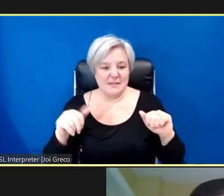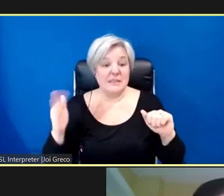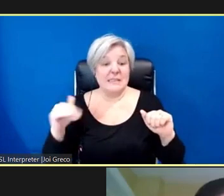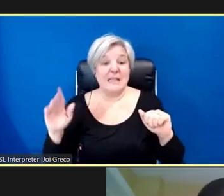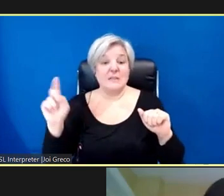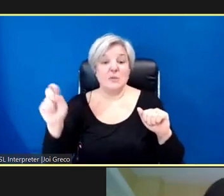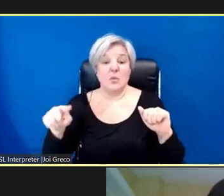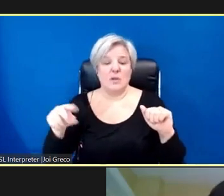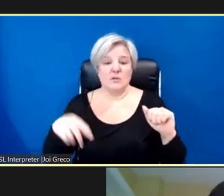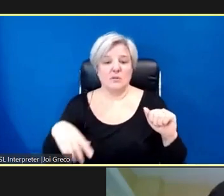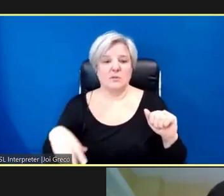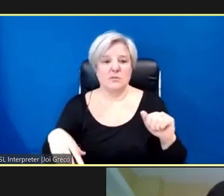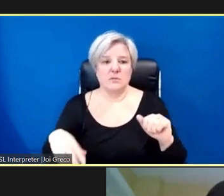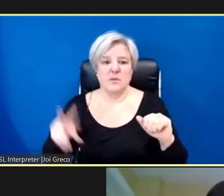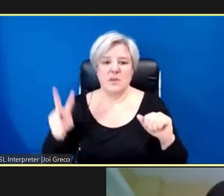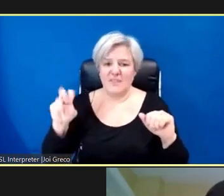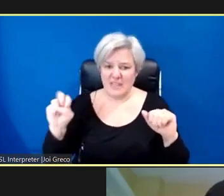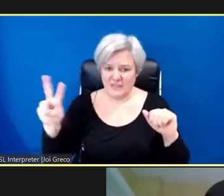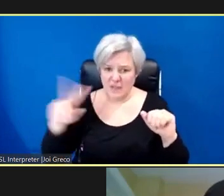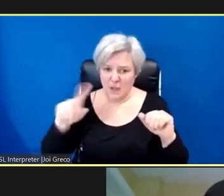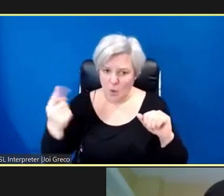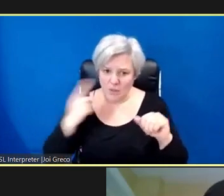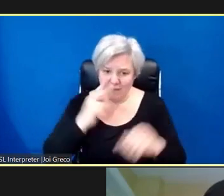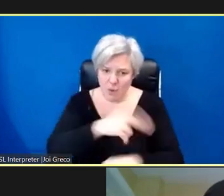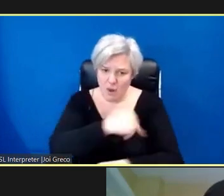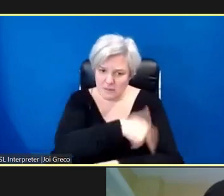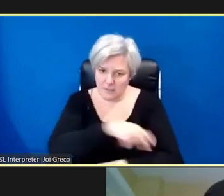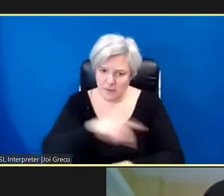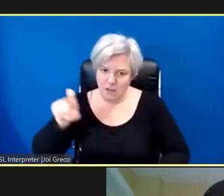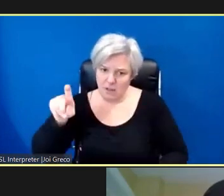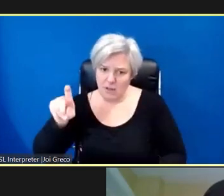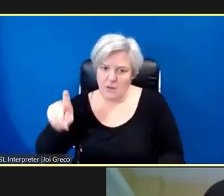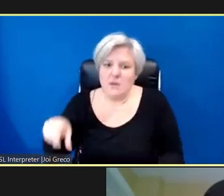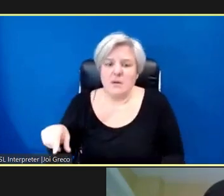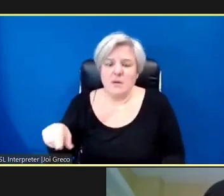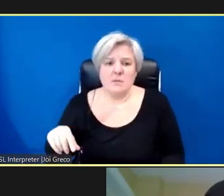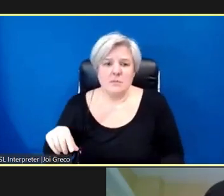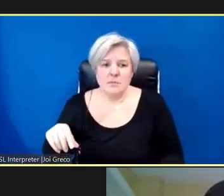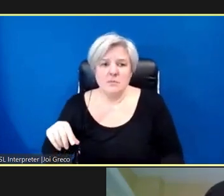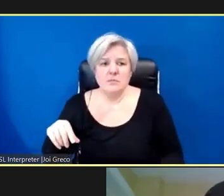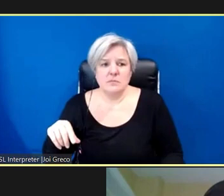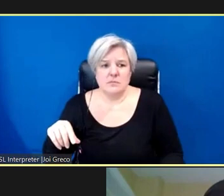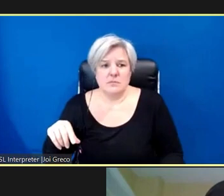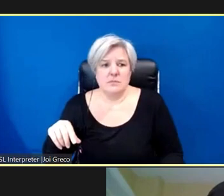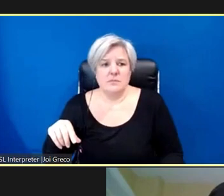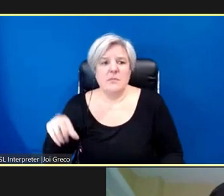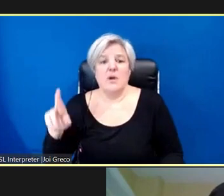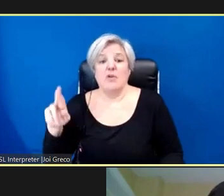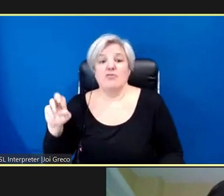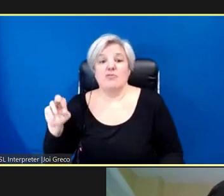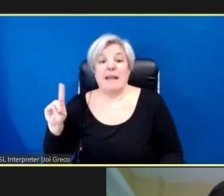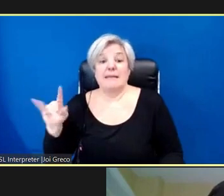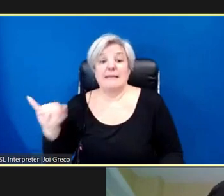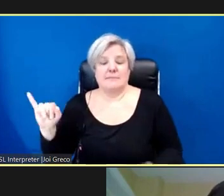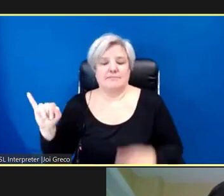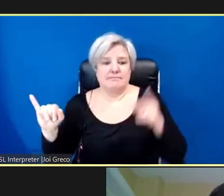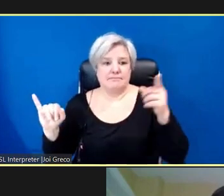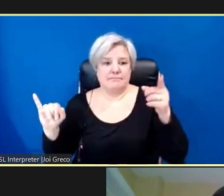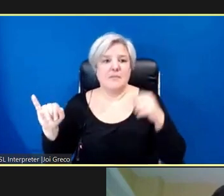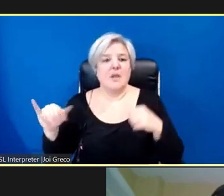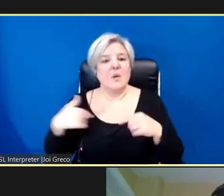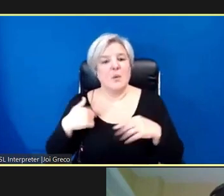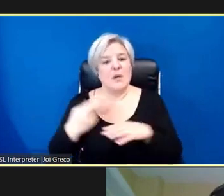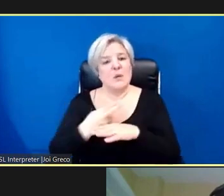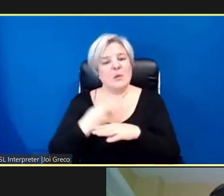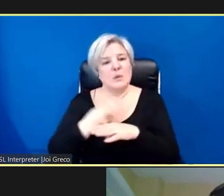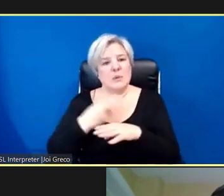question is the VSV only for hospital use? We actually use the